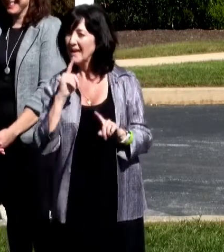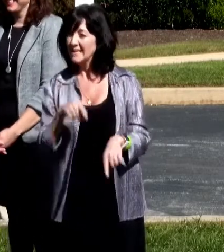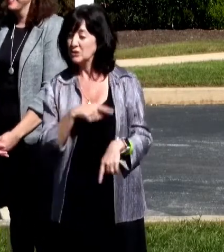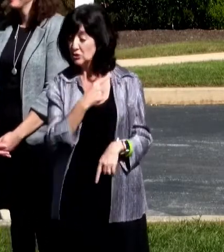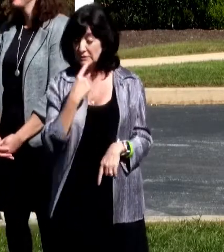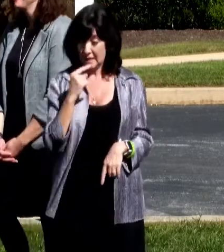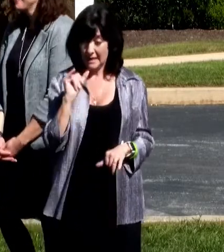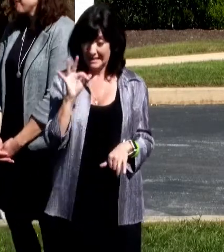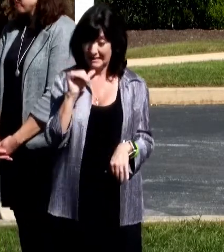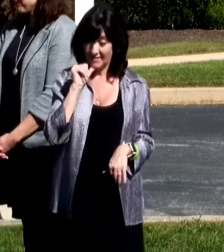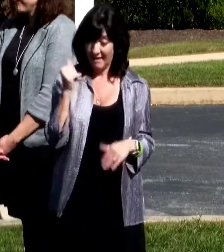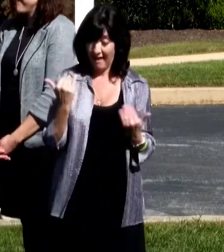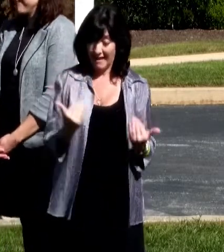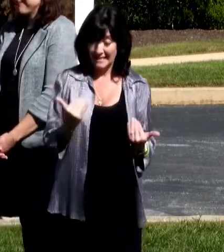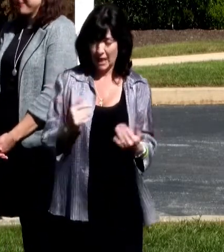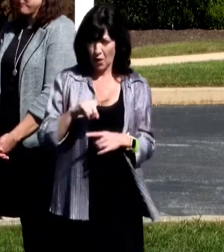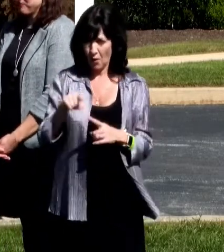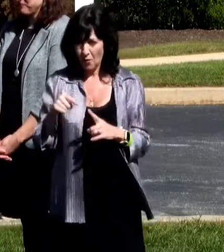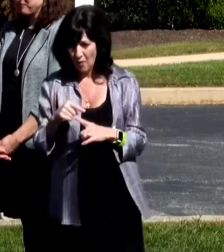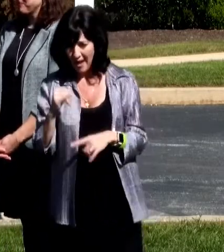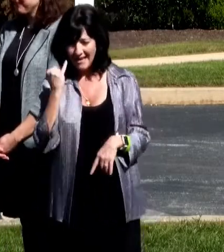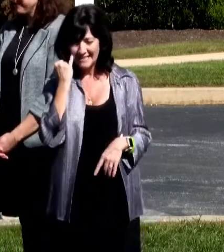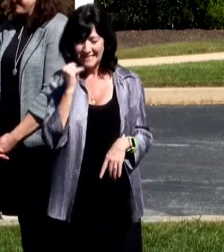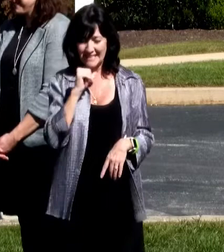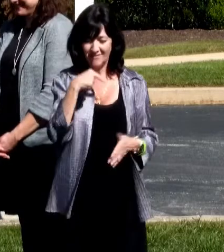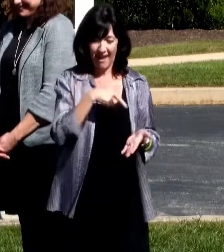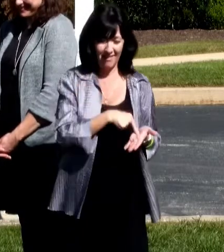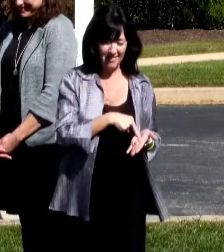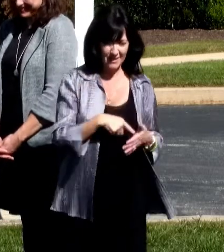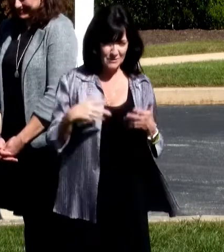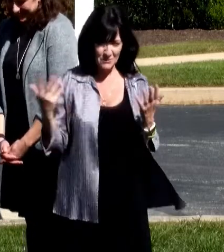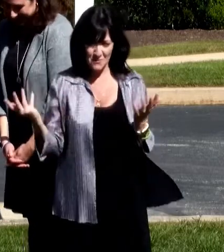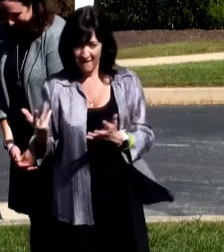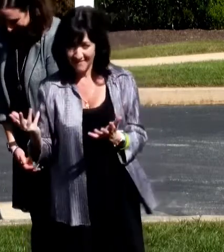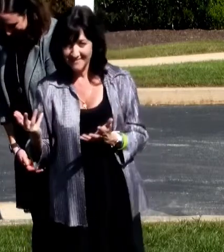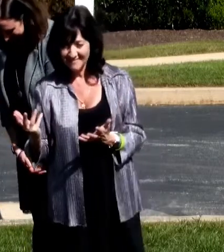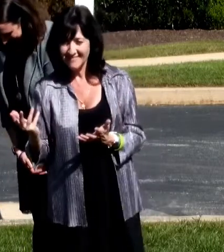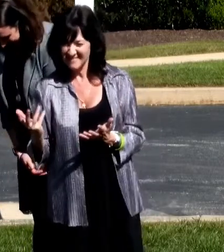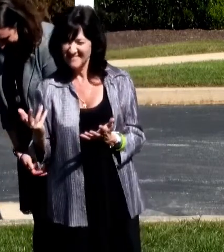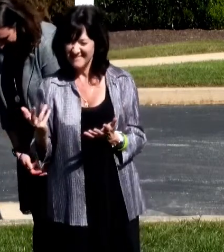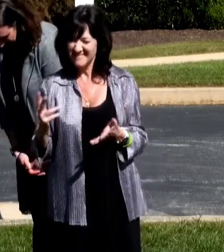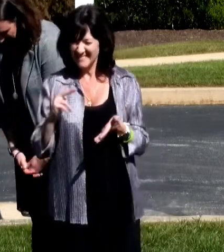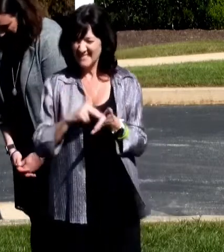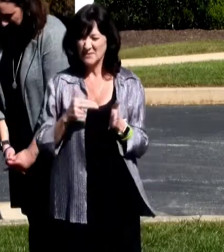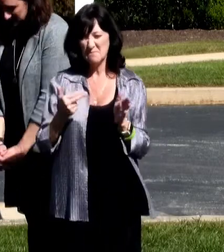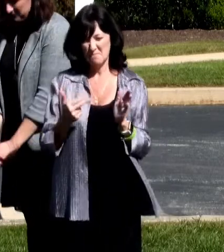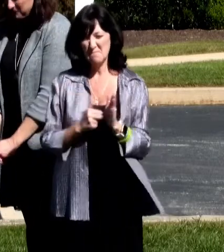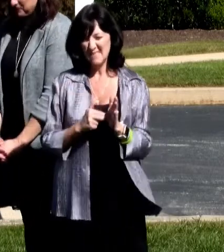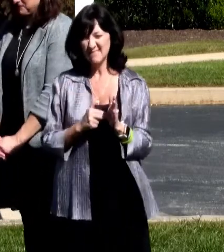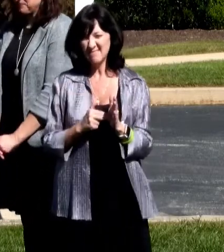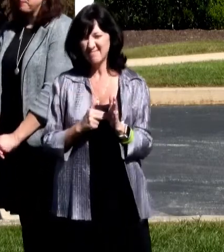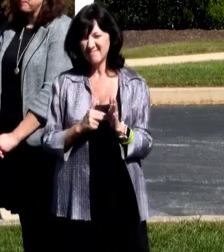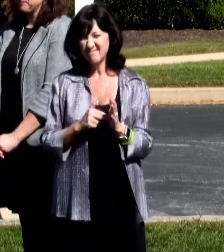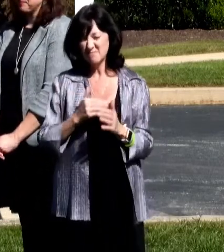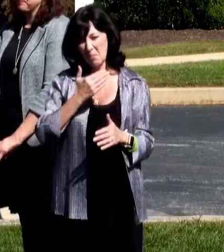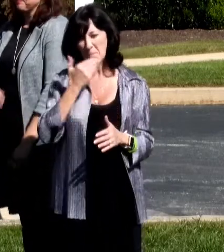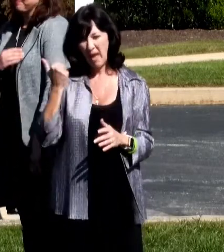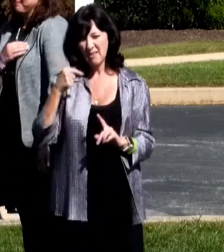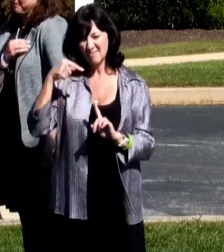when? If not this, what? We had a series of other ideas